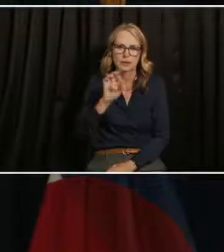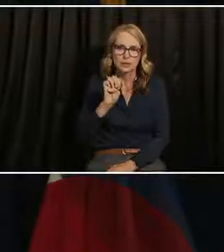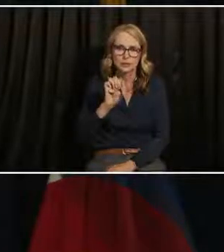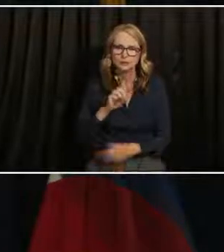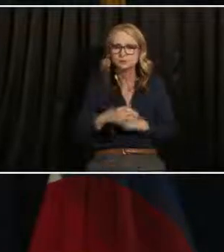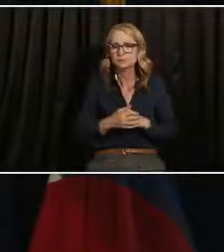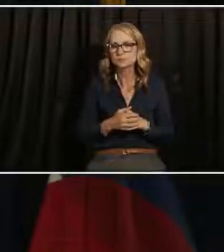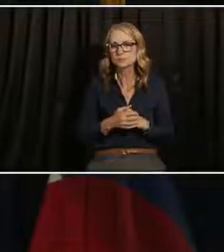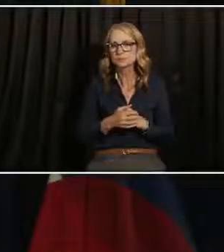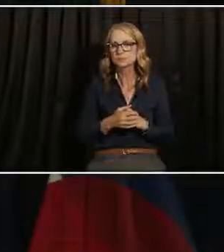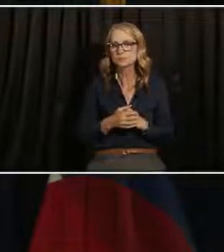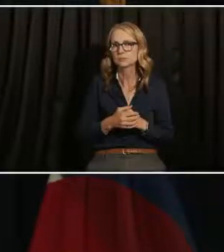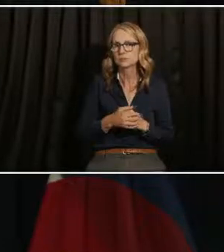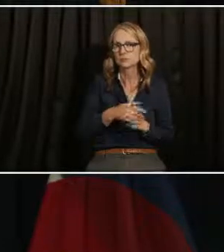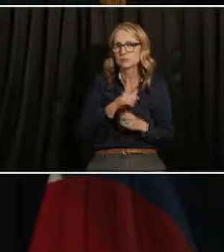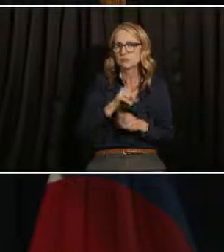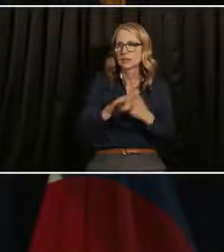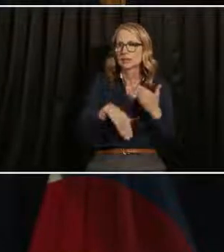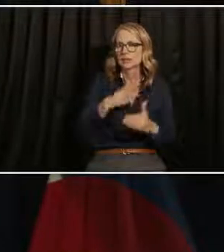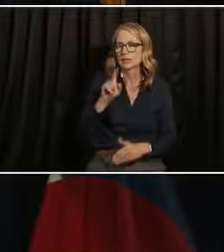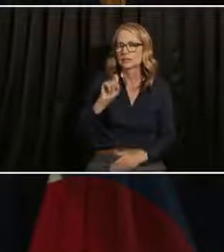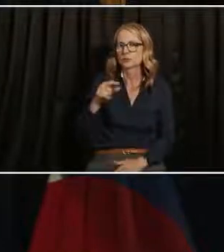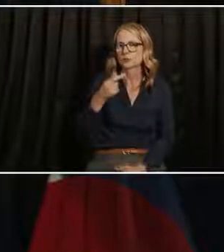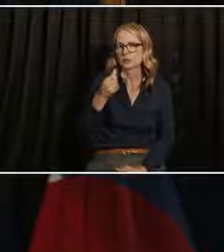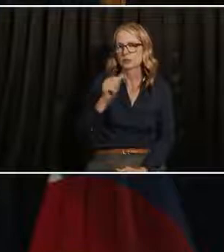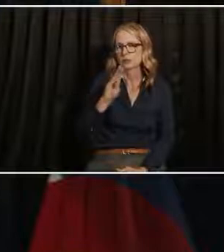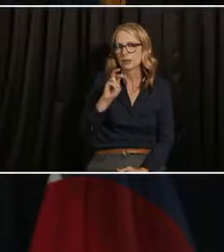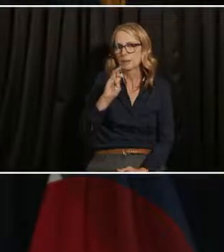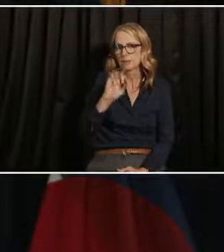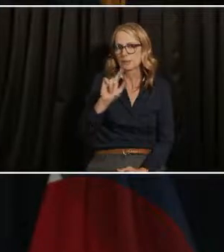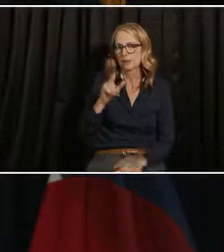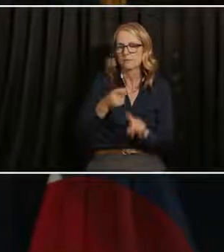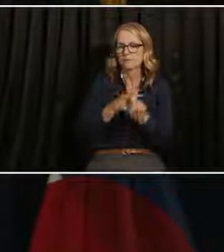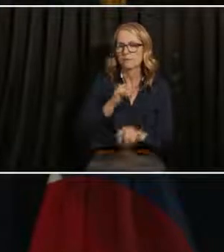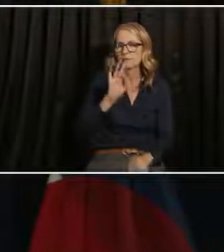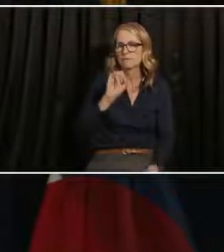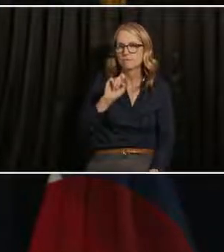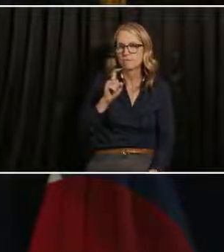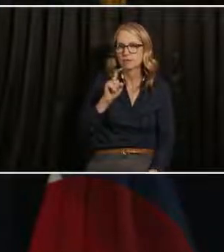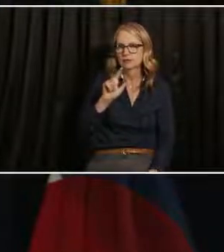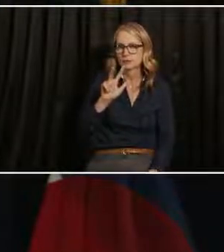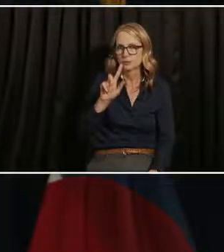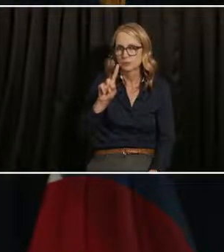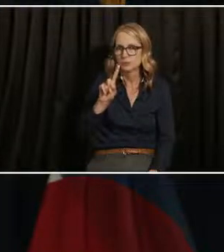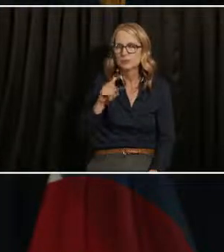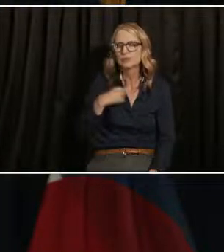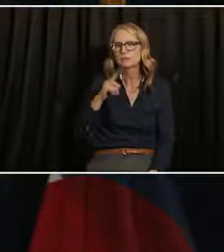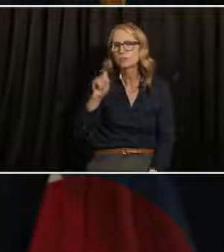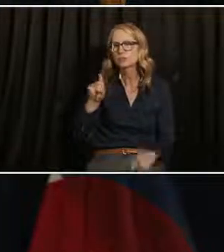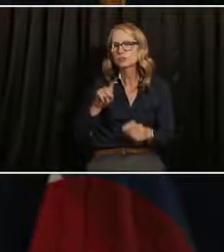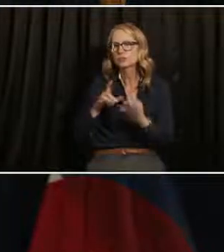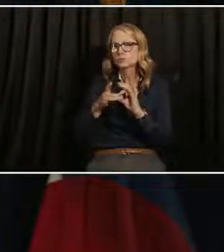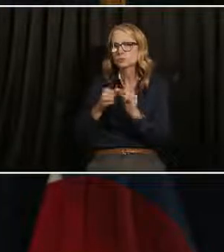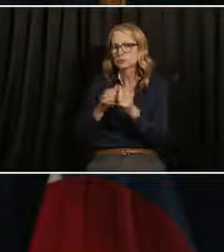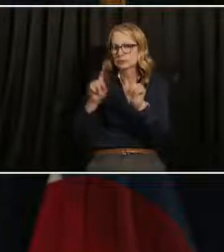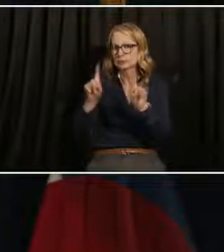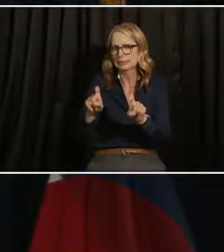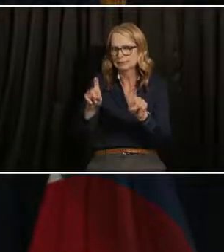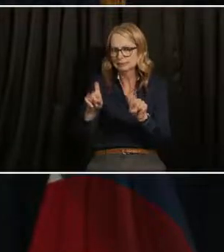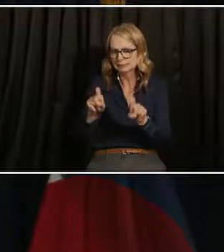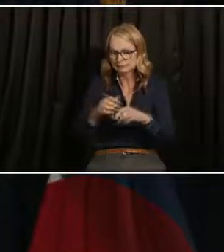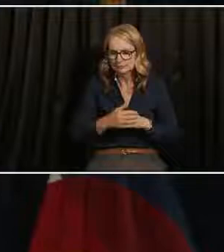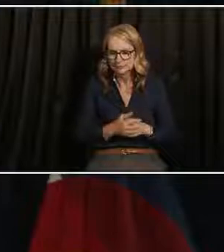Governor, this is Gabrielle from Fox 31. Just a quick question for you about testing. You mentioned the 2